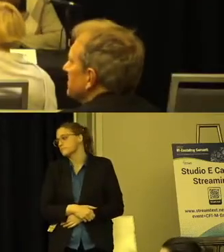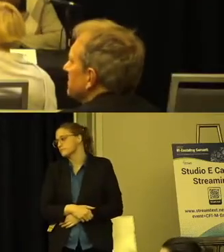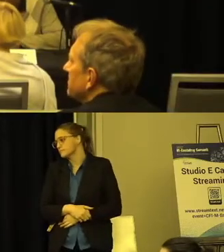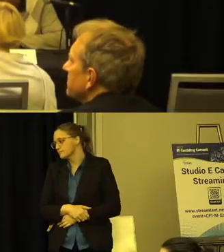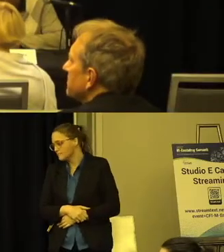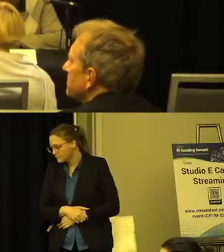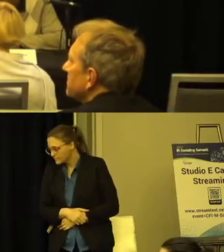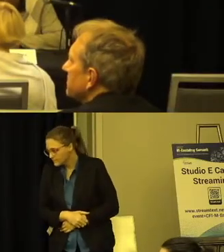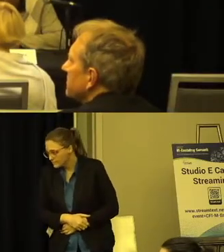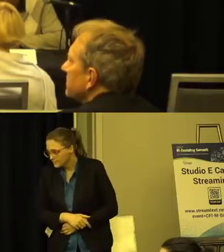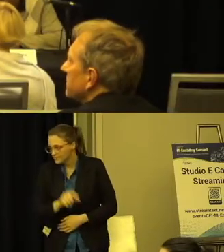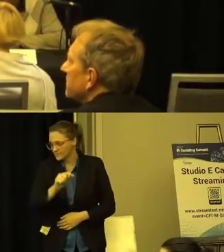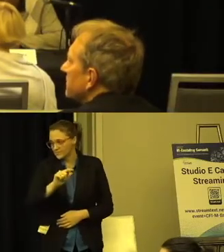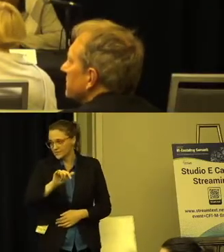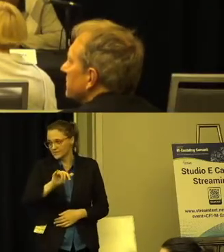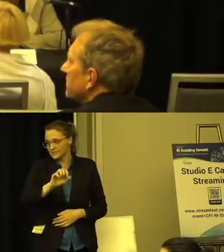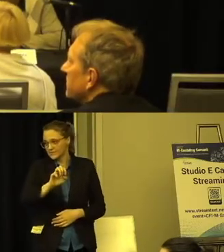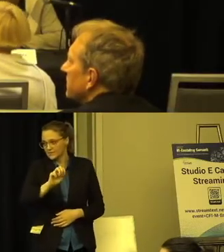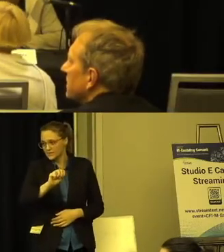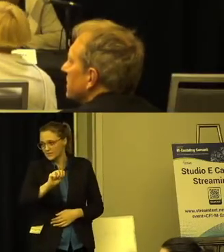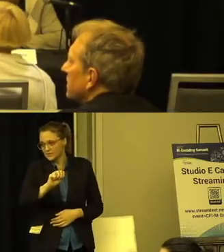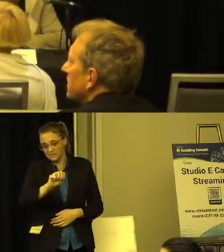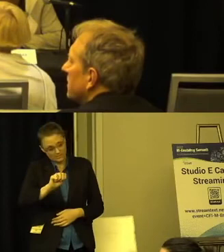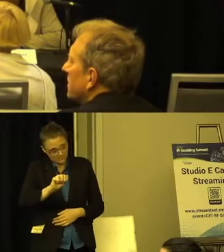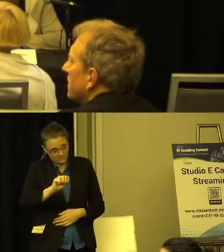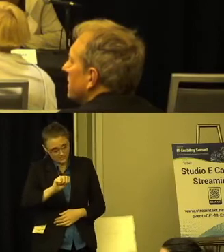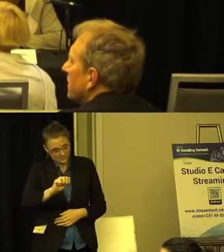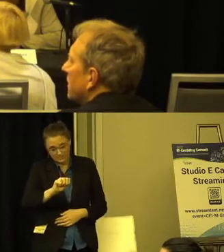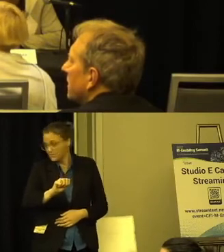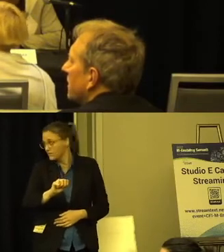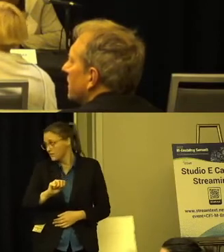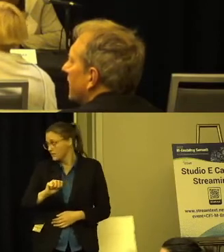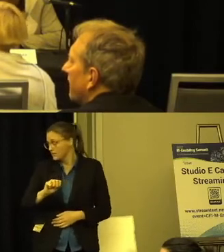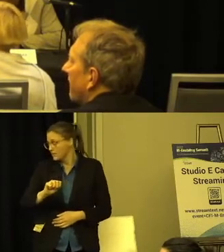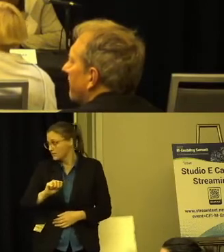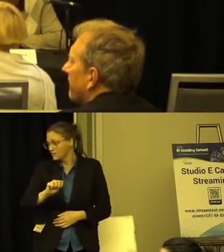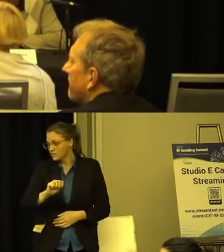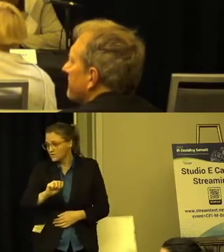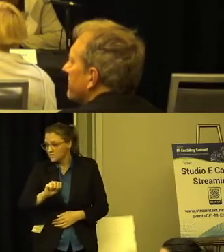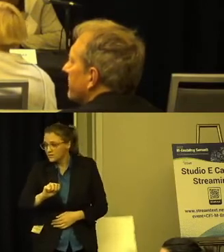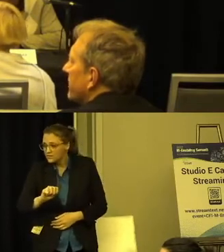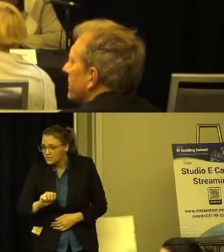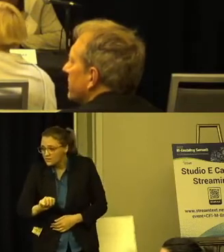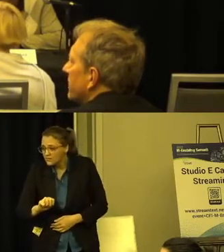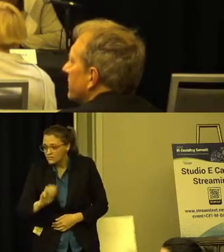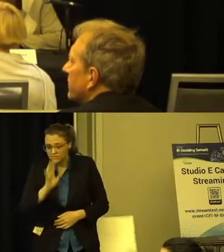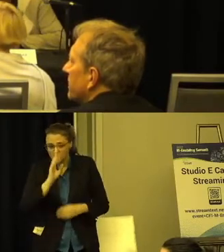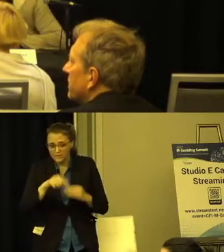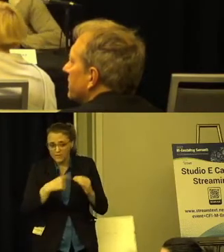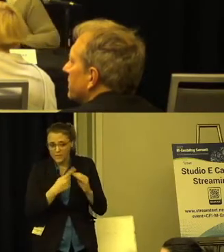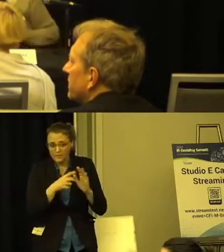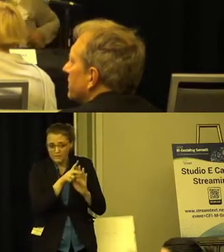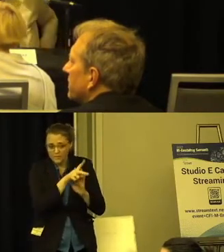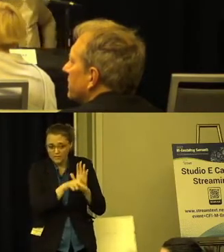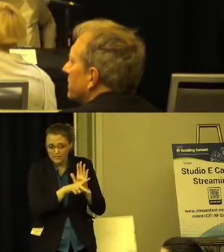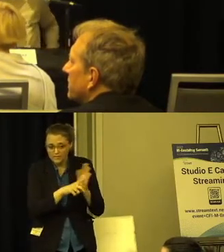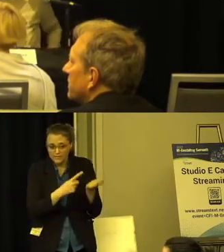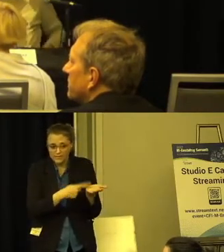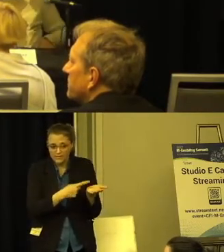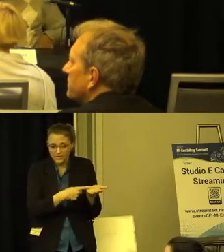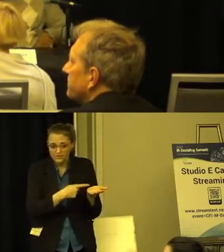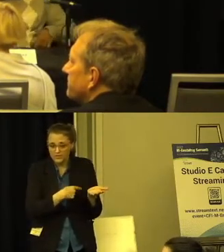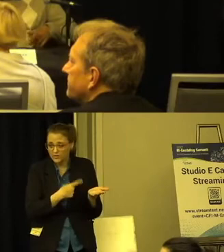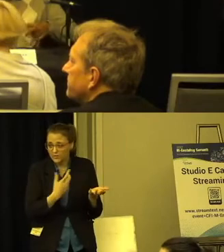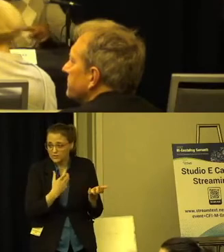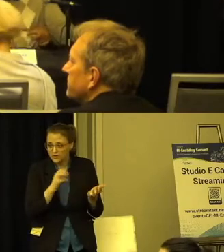Hi, Tim Cregan, U.S. Access Board. Since I got called out in the policy discussion, I figured I'd weigh in here. First